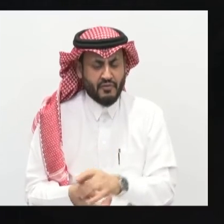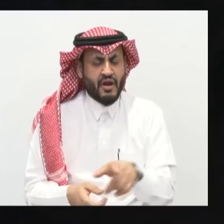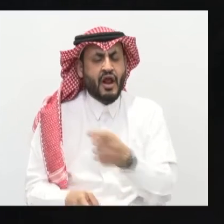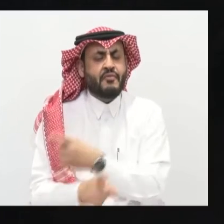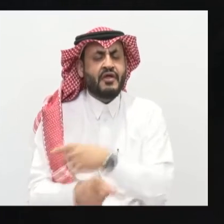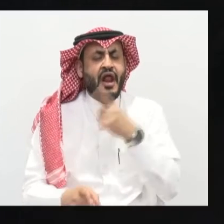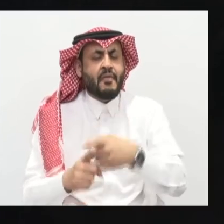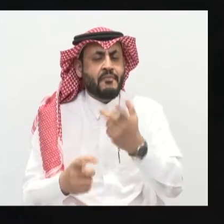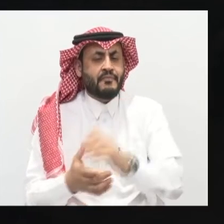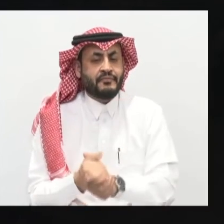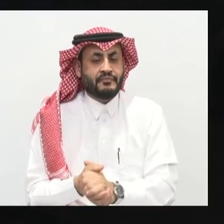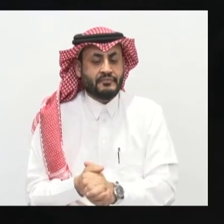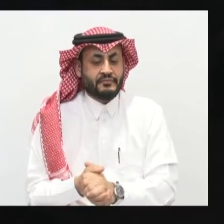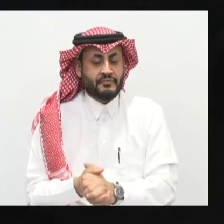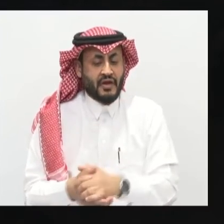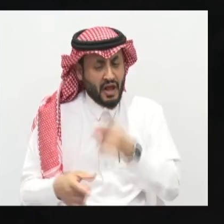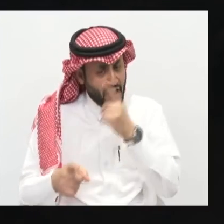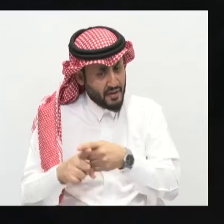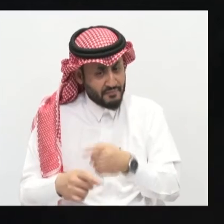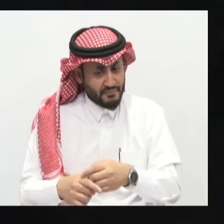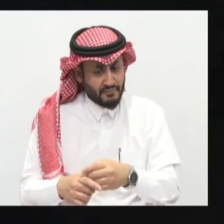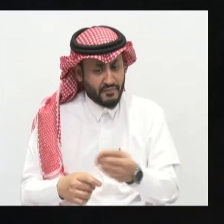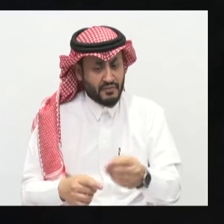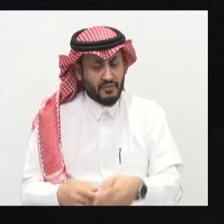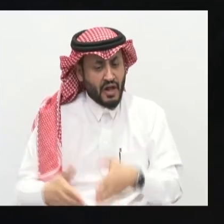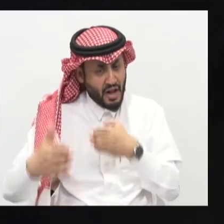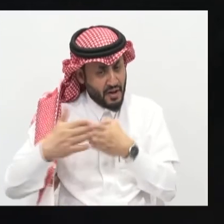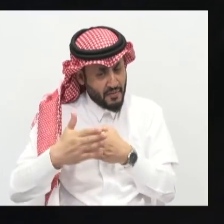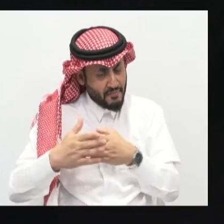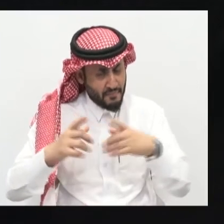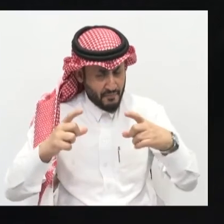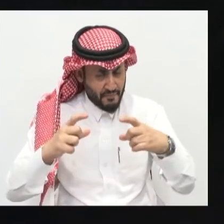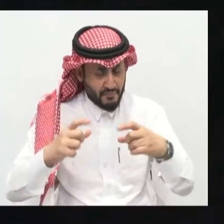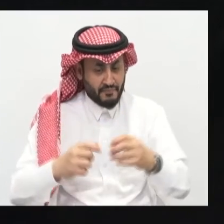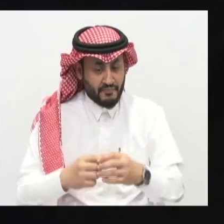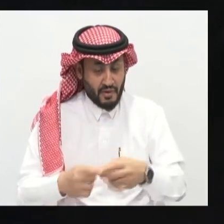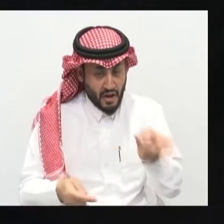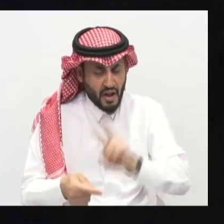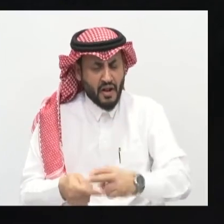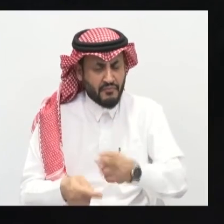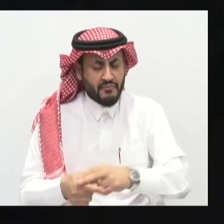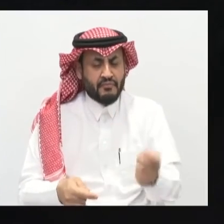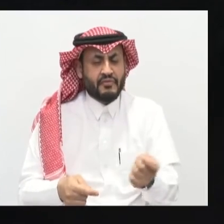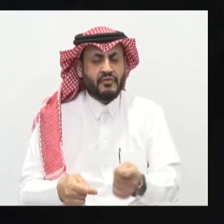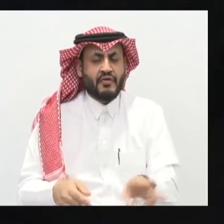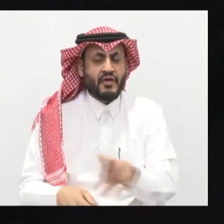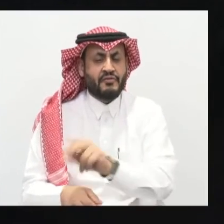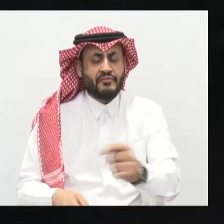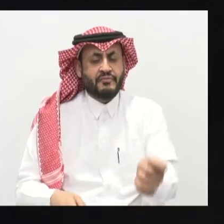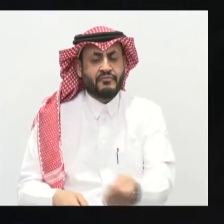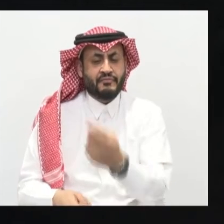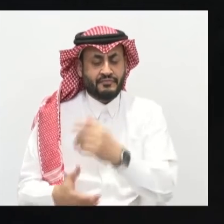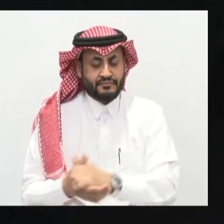fast? If I'm going too fast, you can always pause. But believe me, if you practice, you will get used to using the